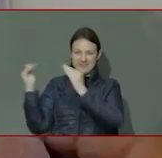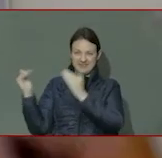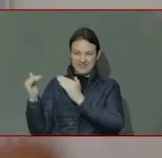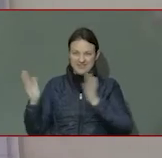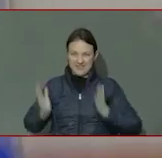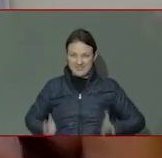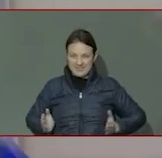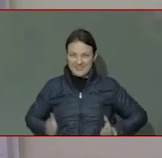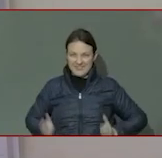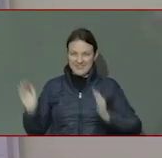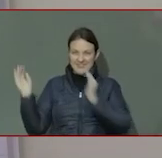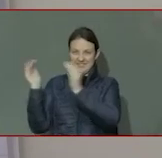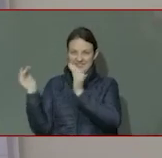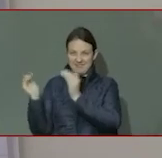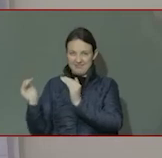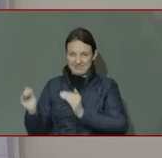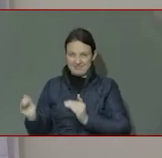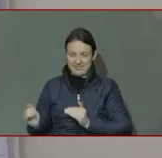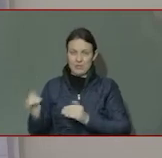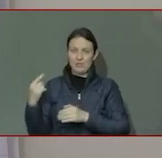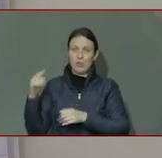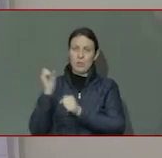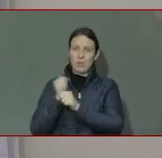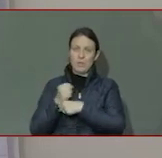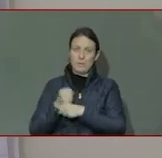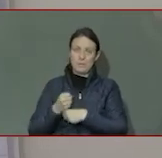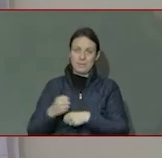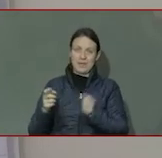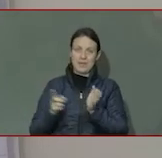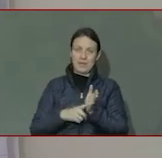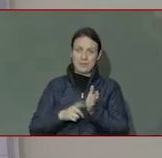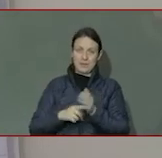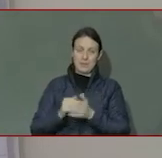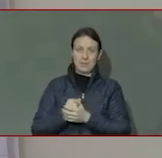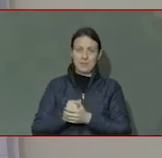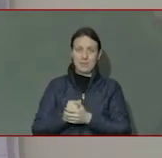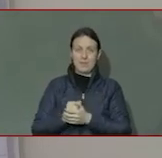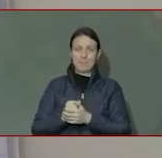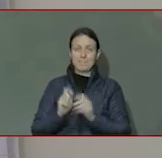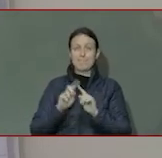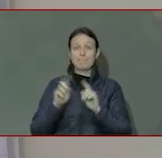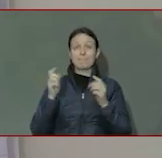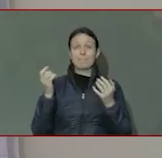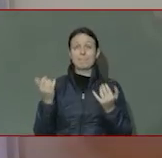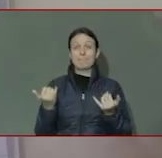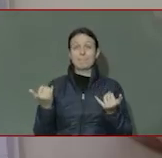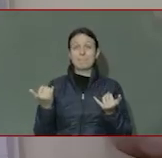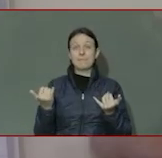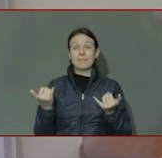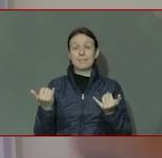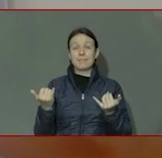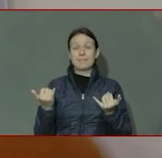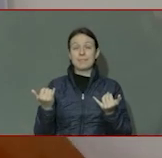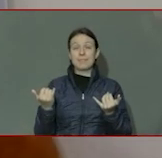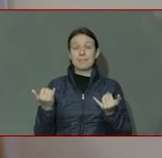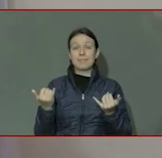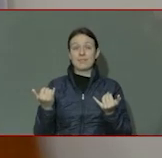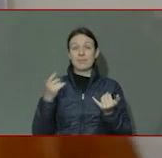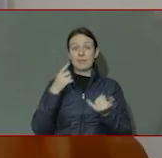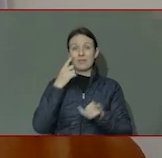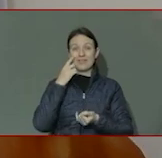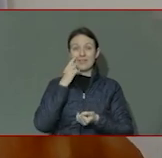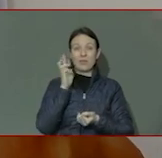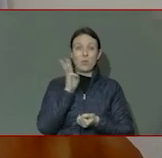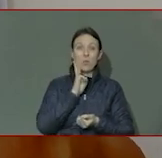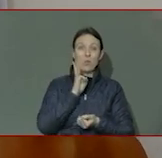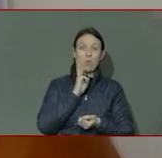unite to form urine inside the bladder. But now, if you look at this water